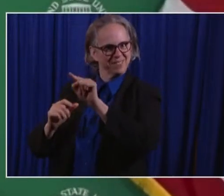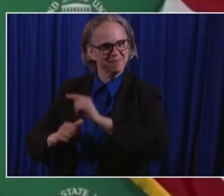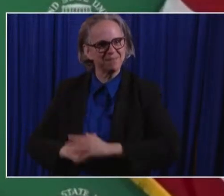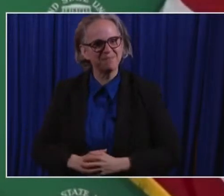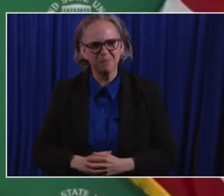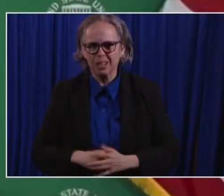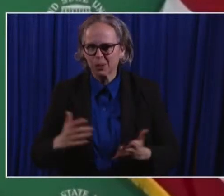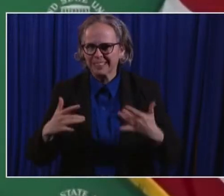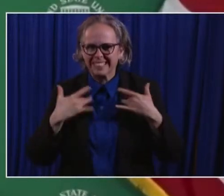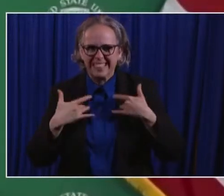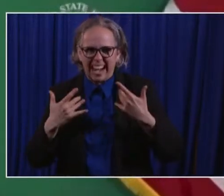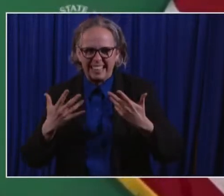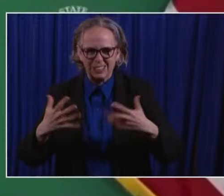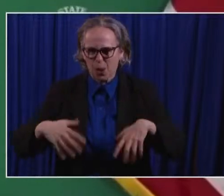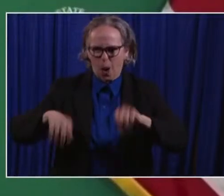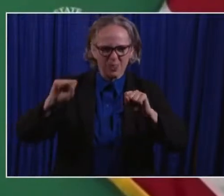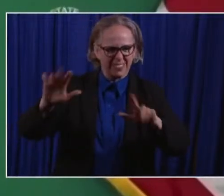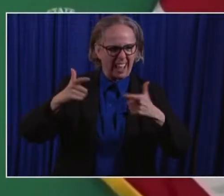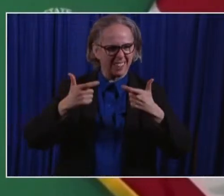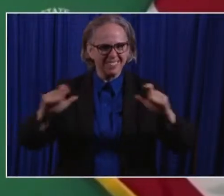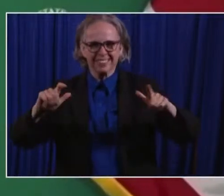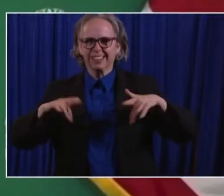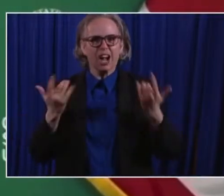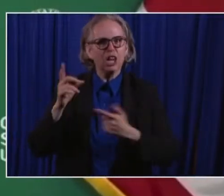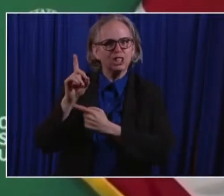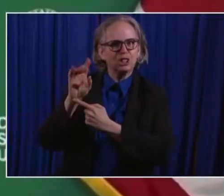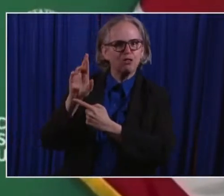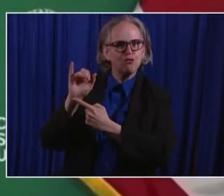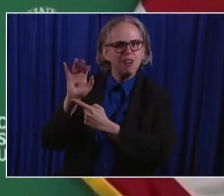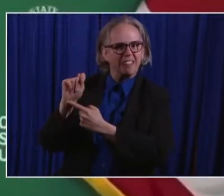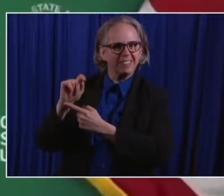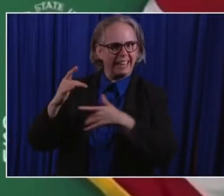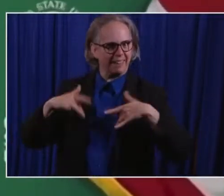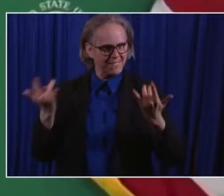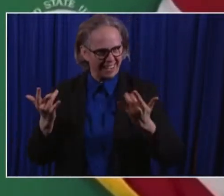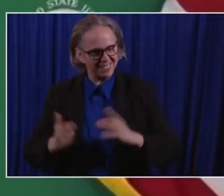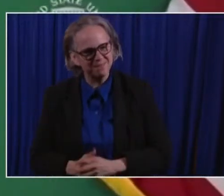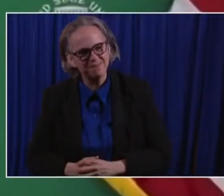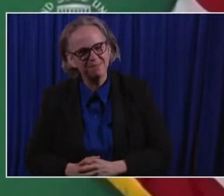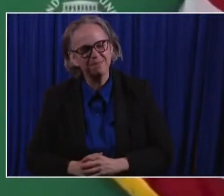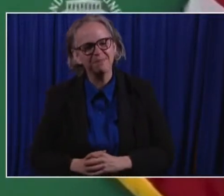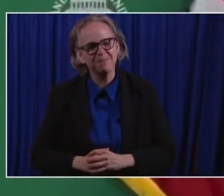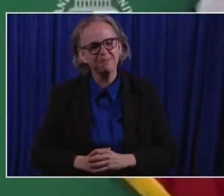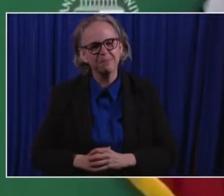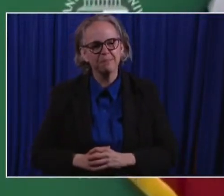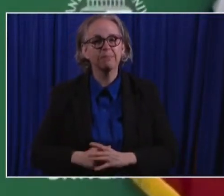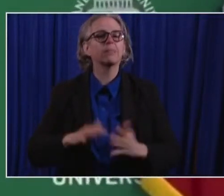So I have an announcement today in regard to quarantining.